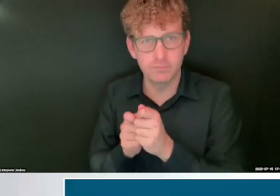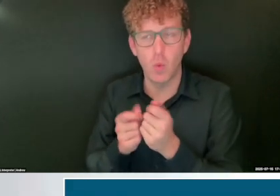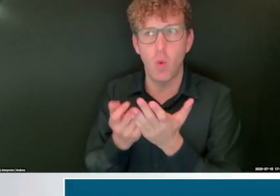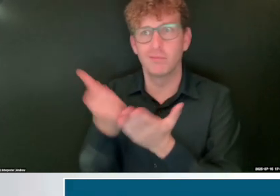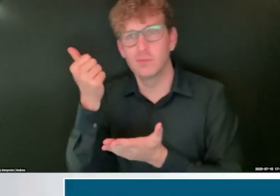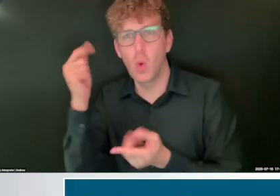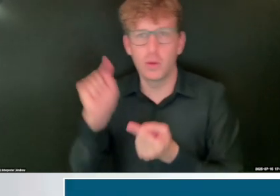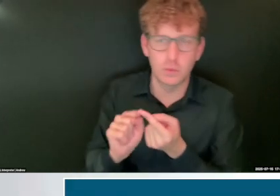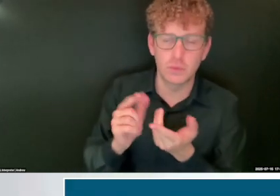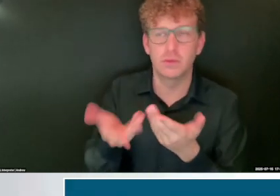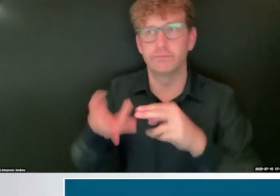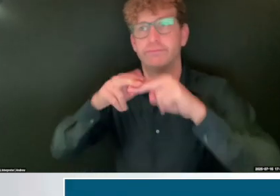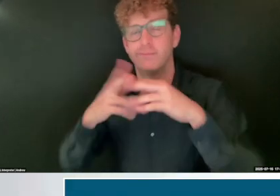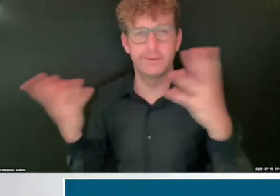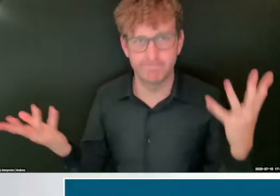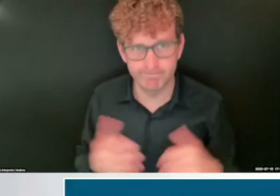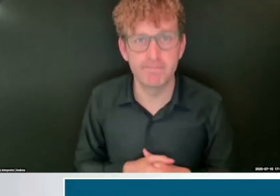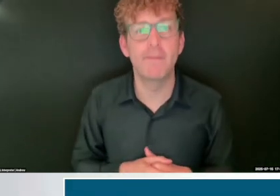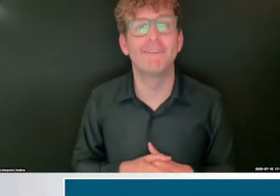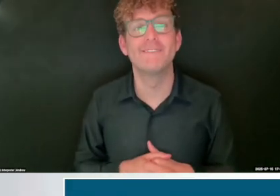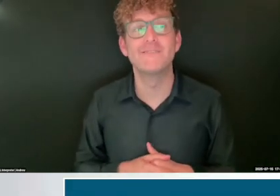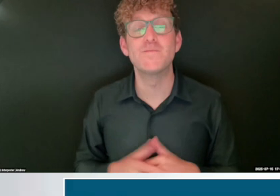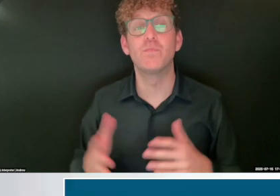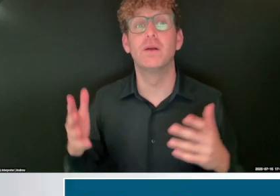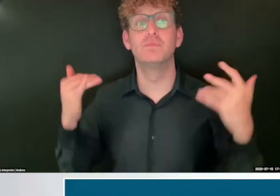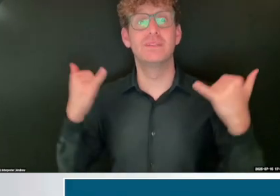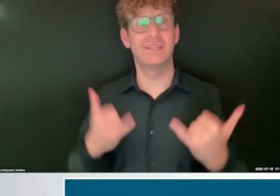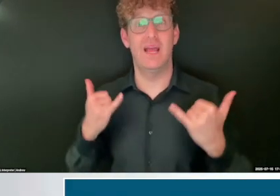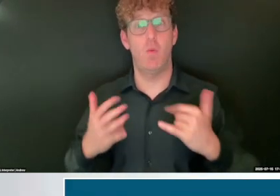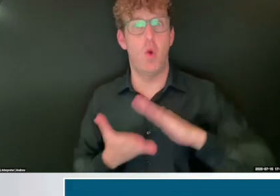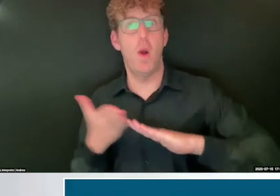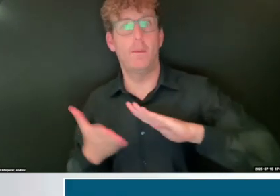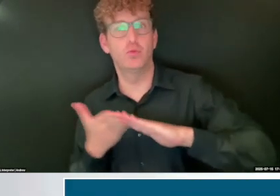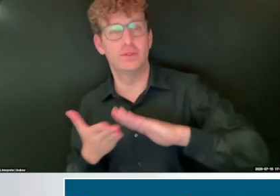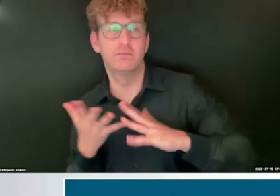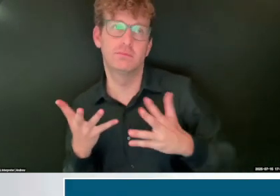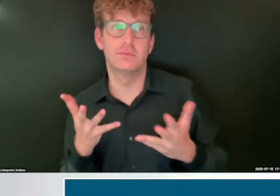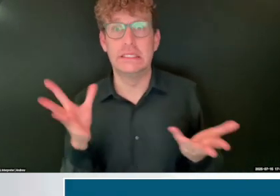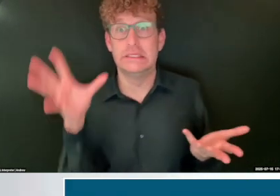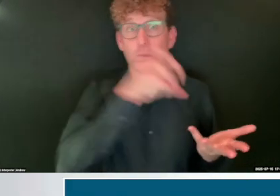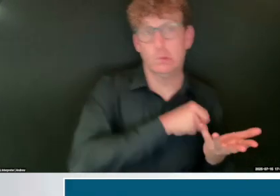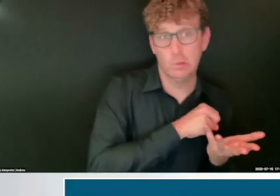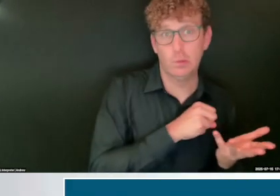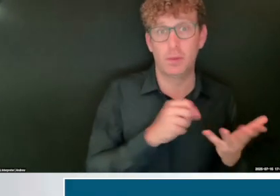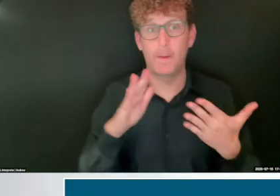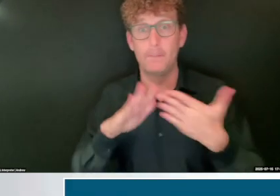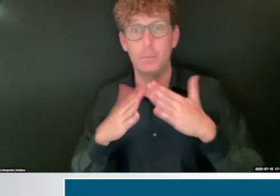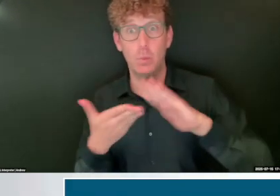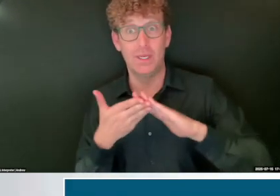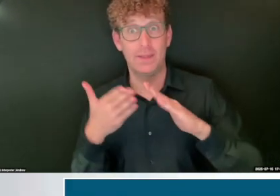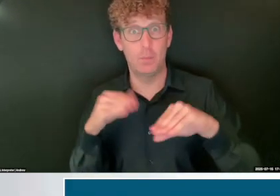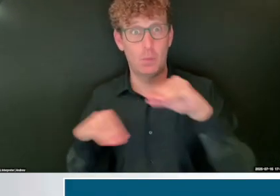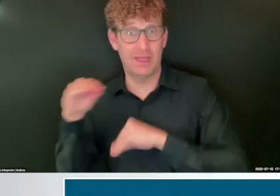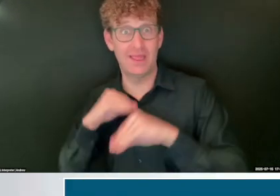So while we're operating under the assumption that community mobility projects will not receive funding in fiscal year 2025